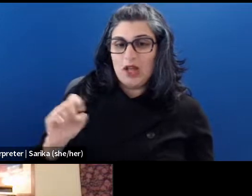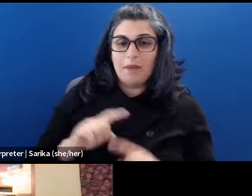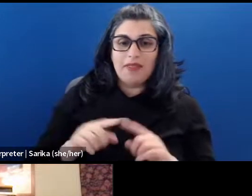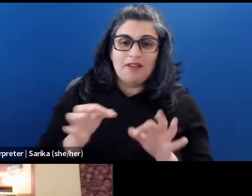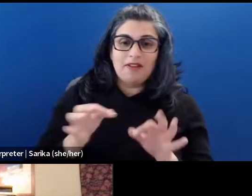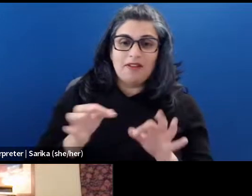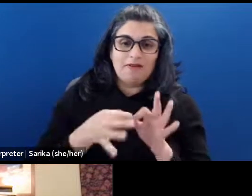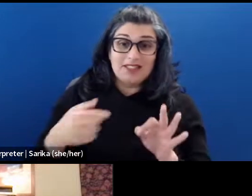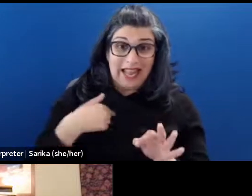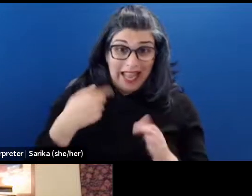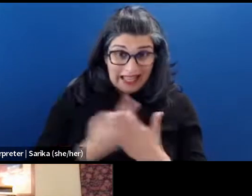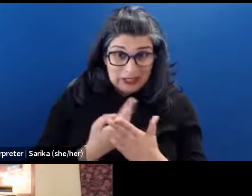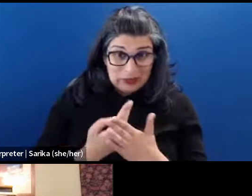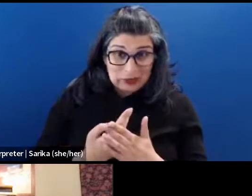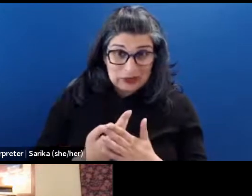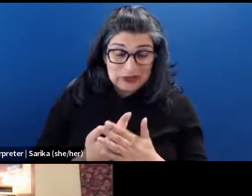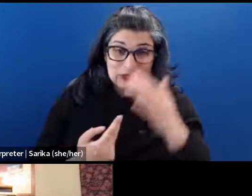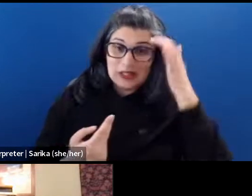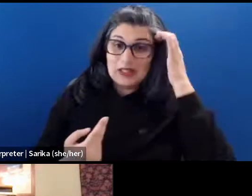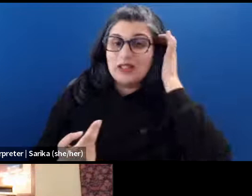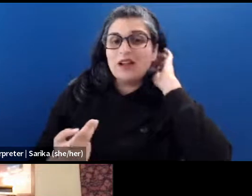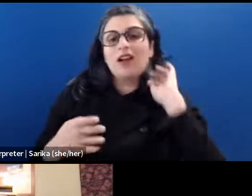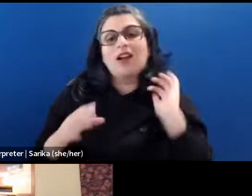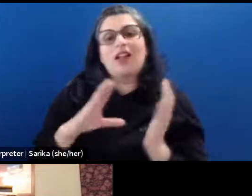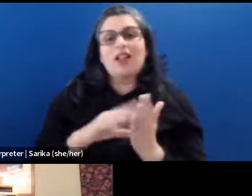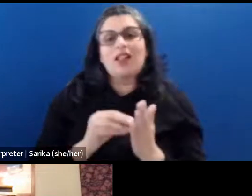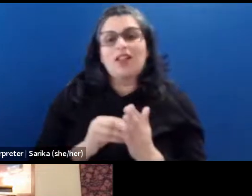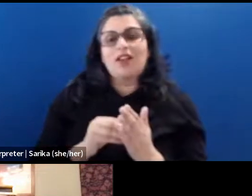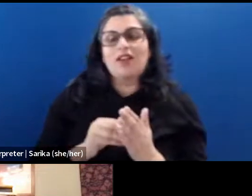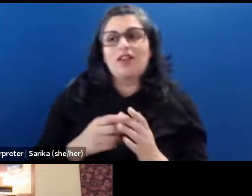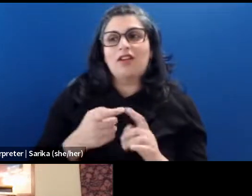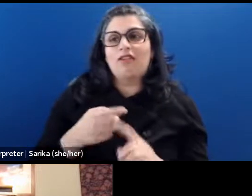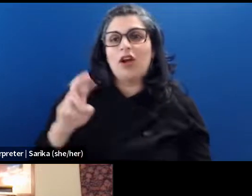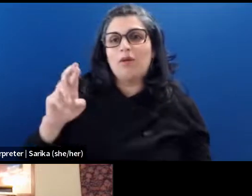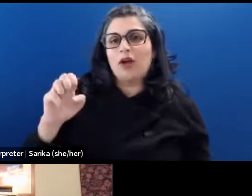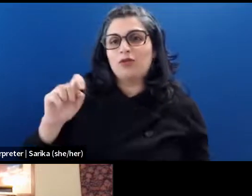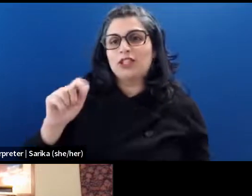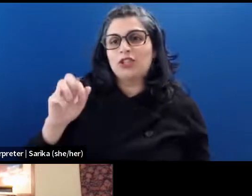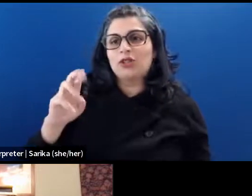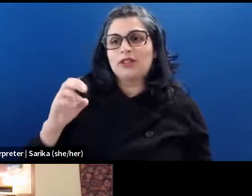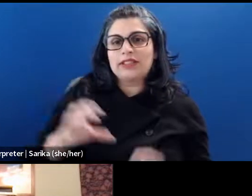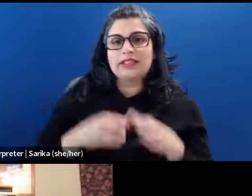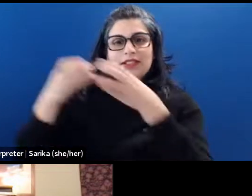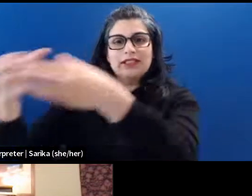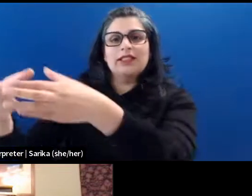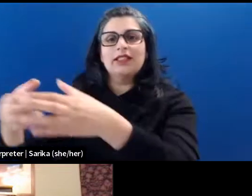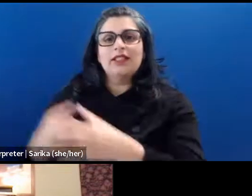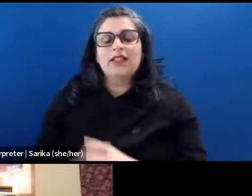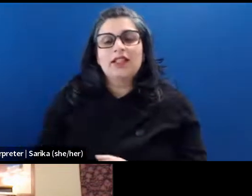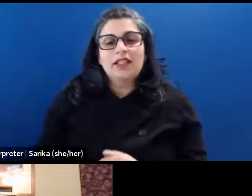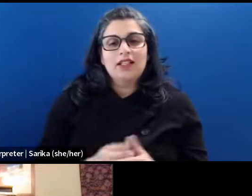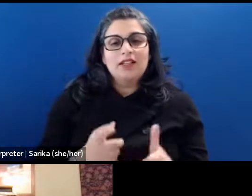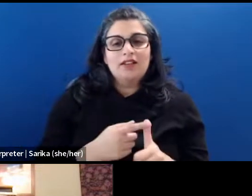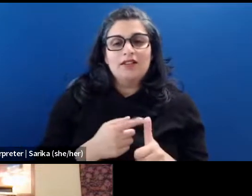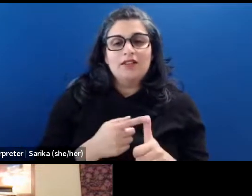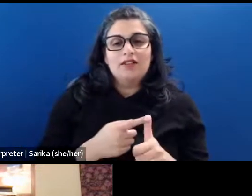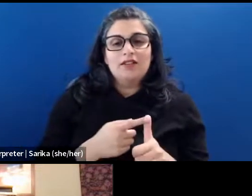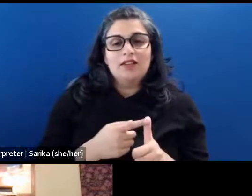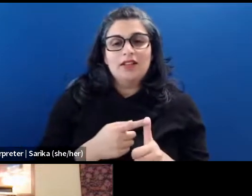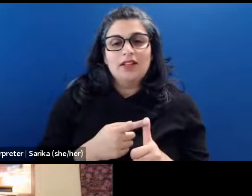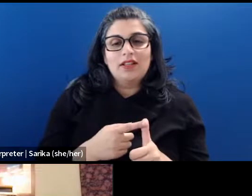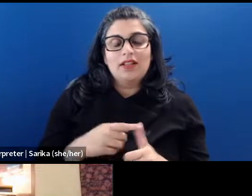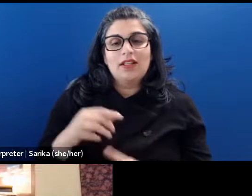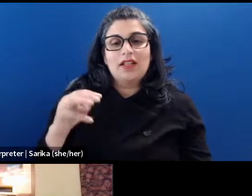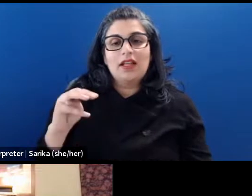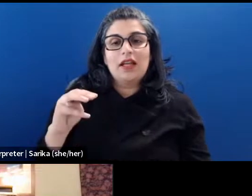the phrases that I learned initially on retreat. And the first phrase I learned is, may I be safe